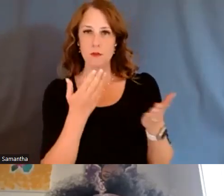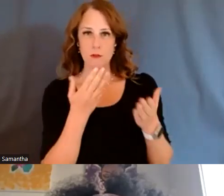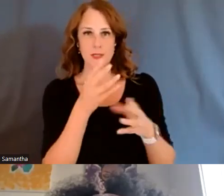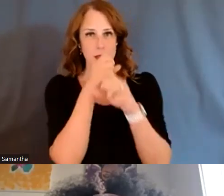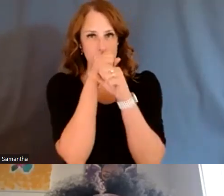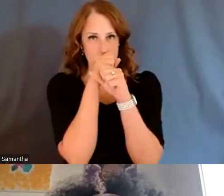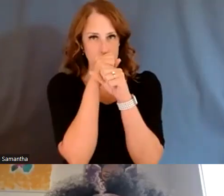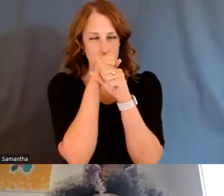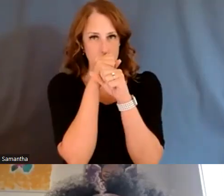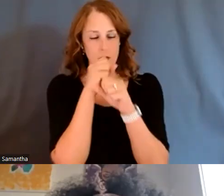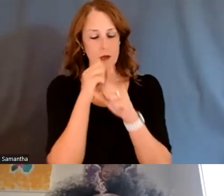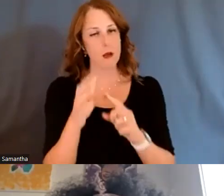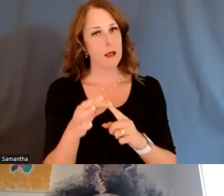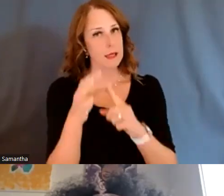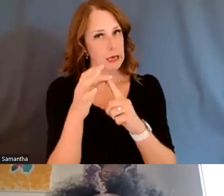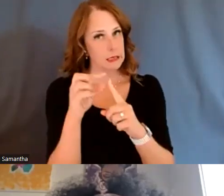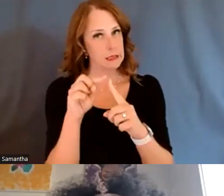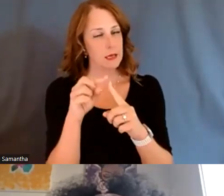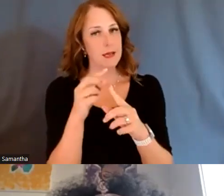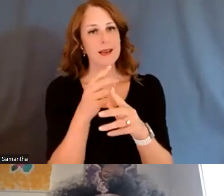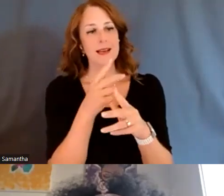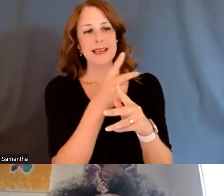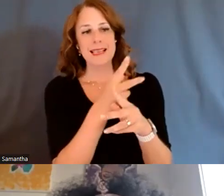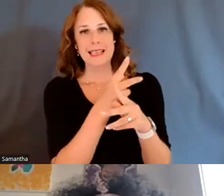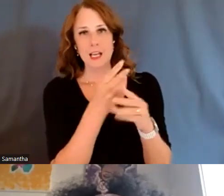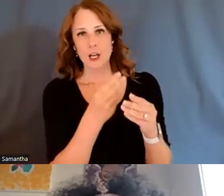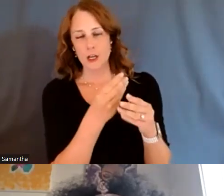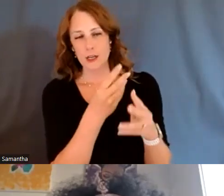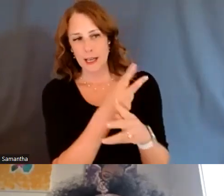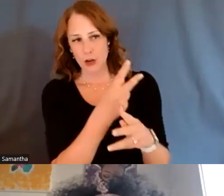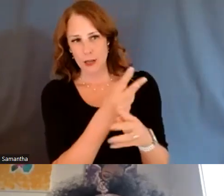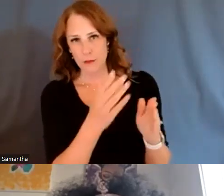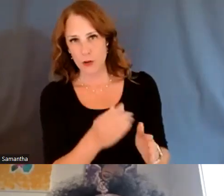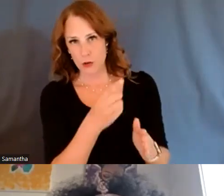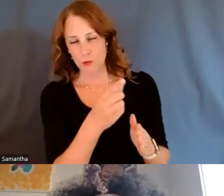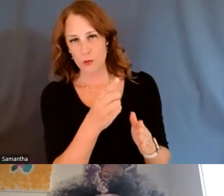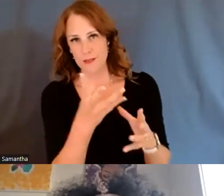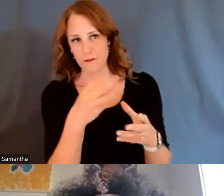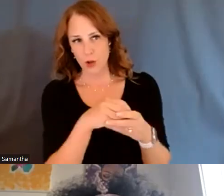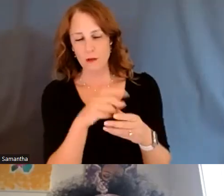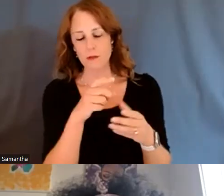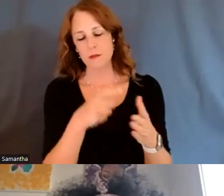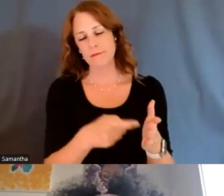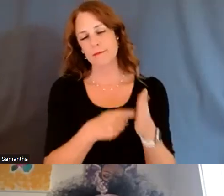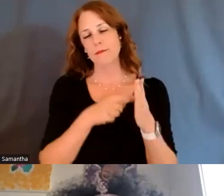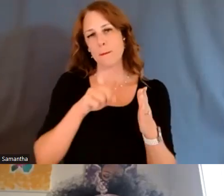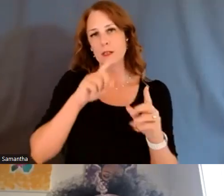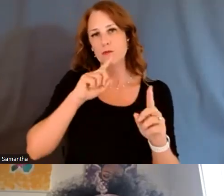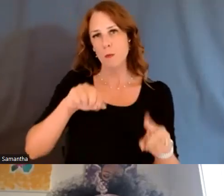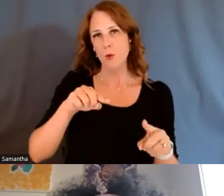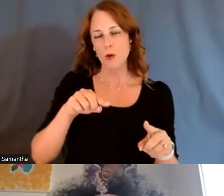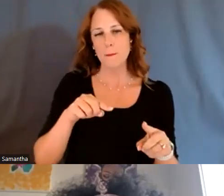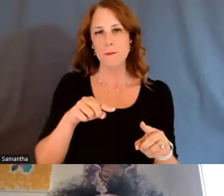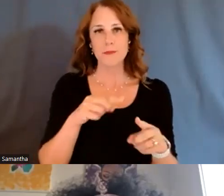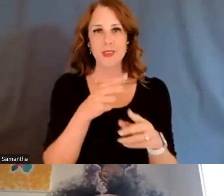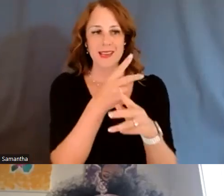confidentially, unless it is a caregiver that is involved, then we do have a duty to report. But other than a